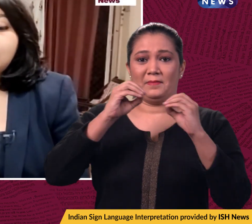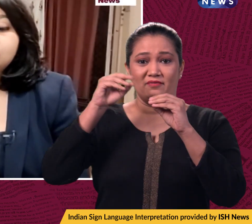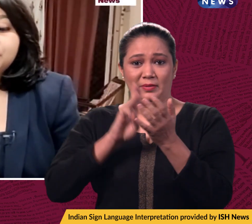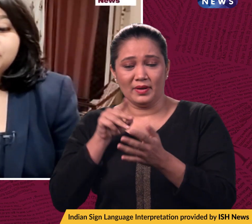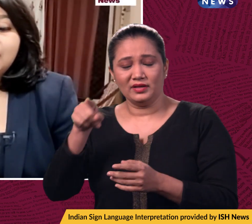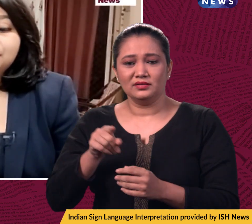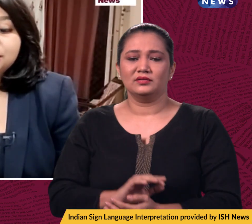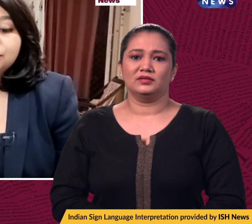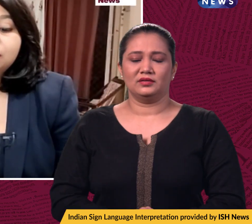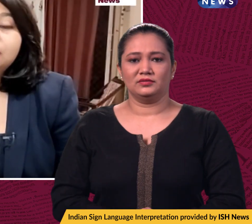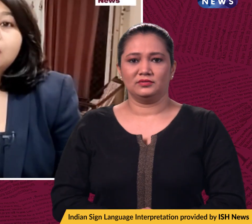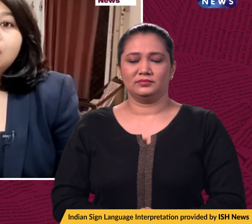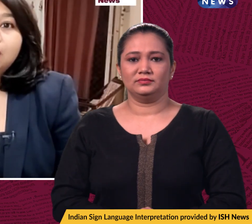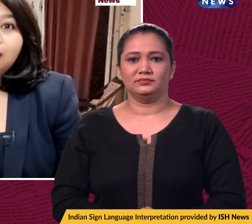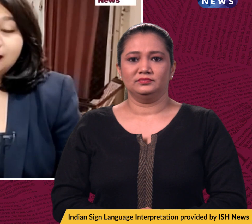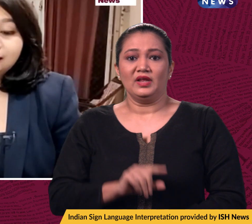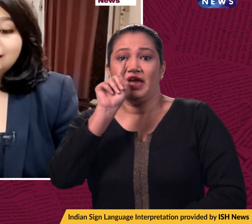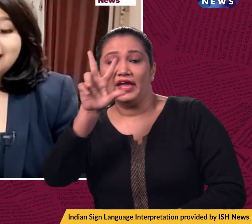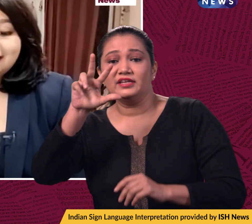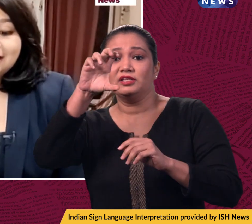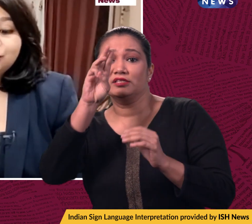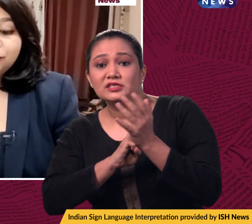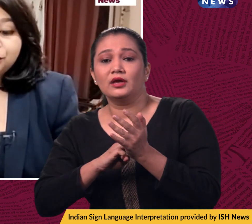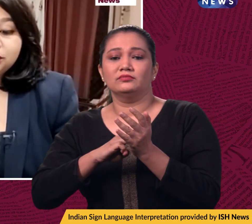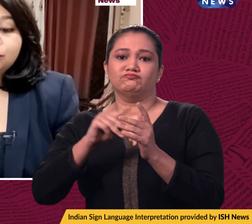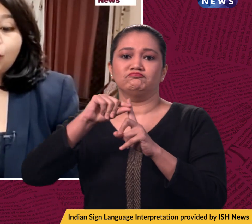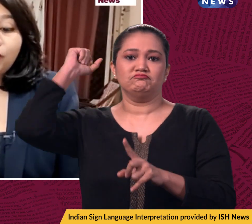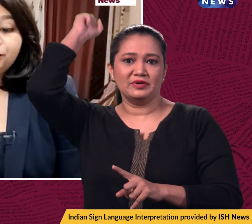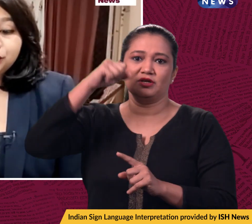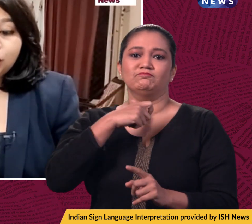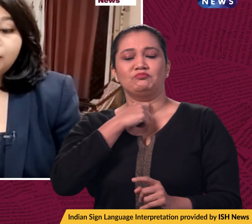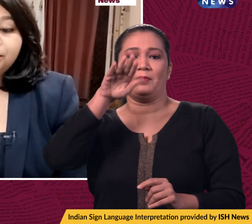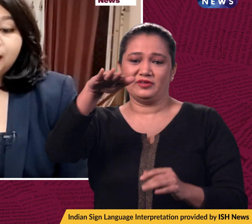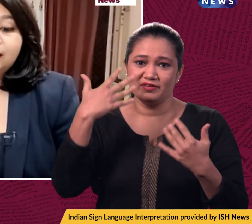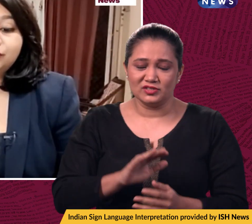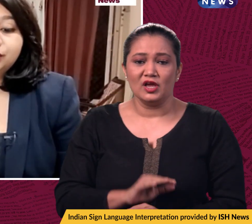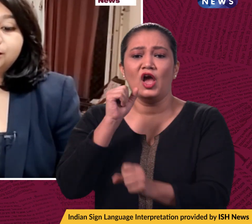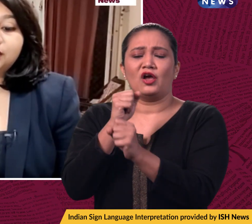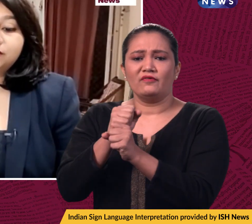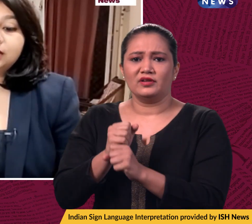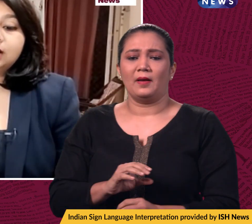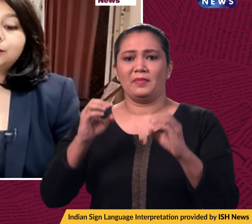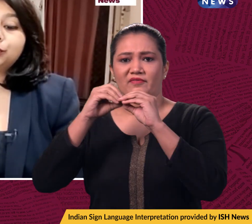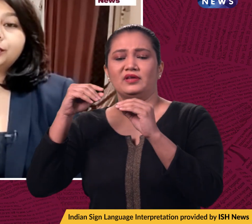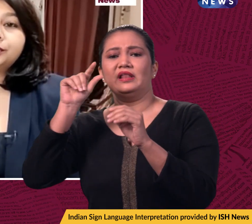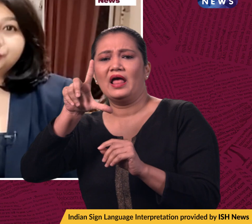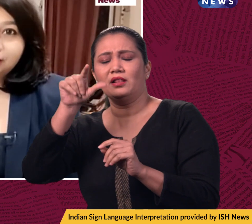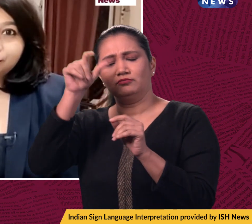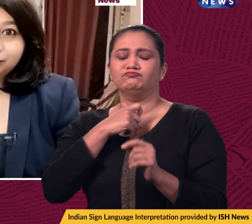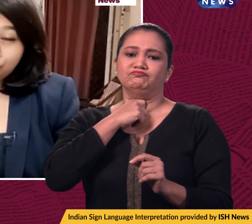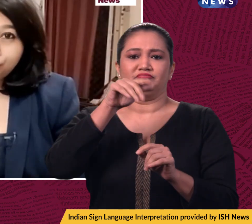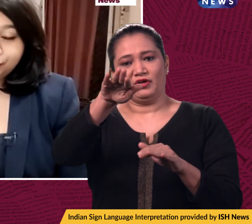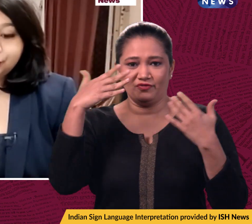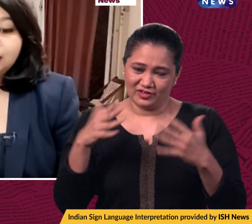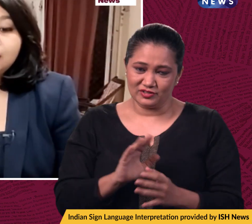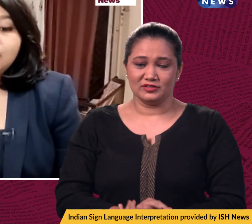Mann has been administered as the 18th Chief Minister of Punjab by Governor Banwari Lal Purohit today. So